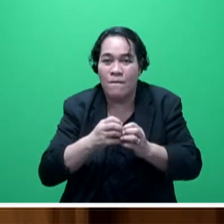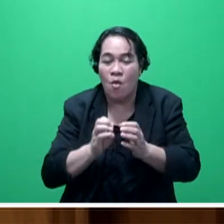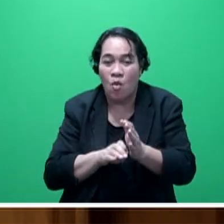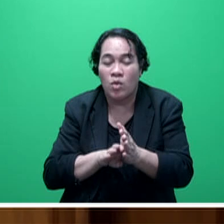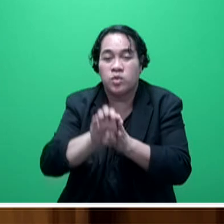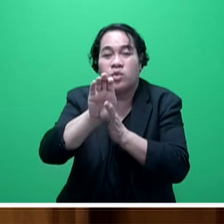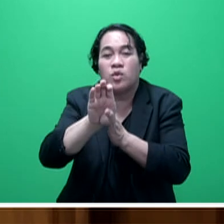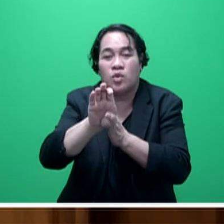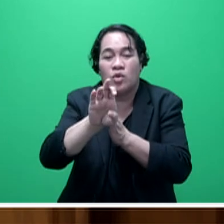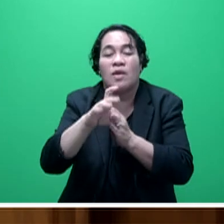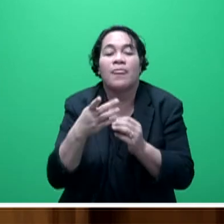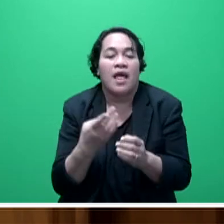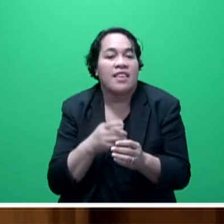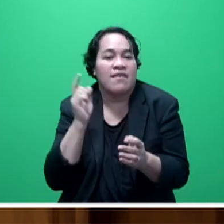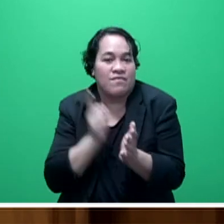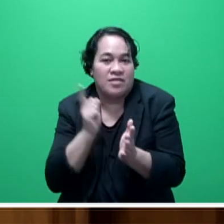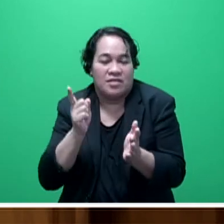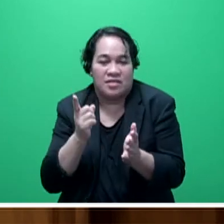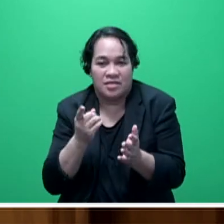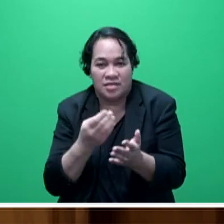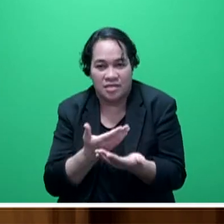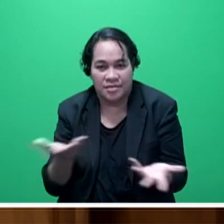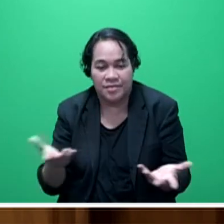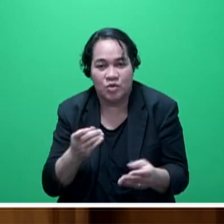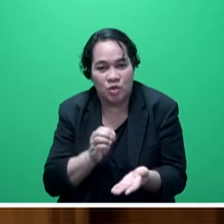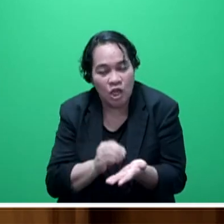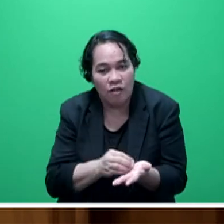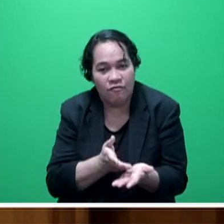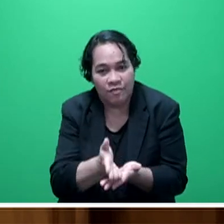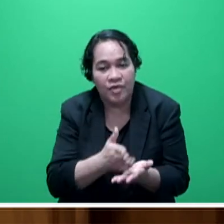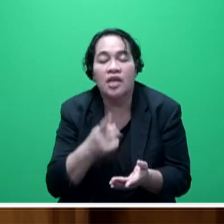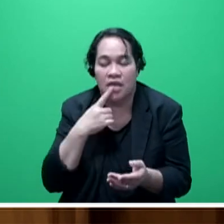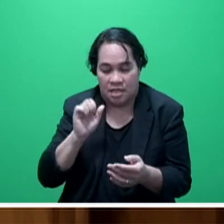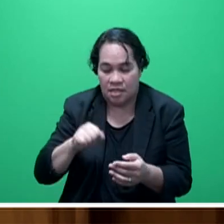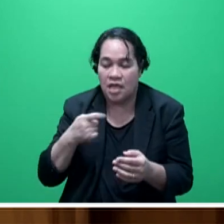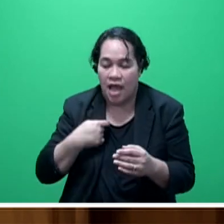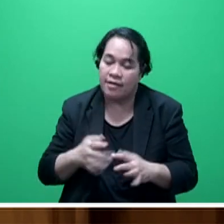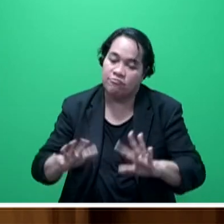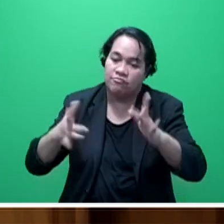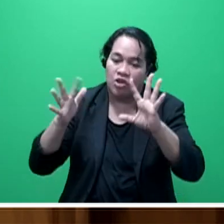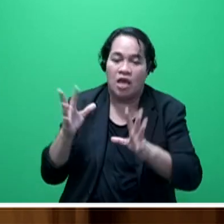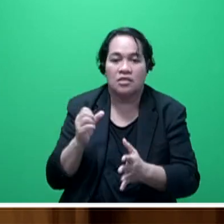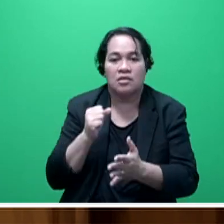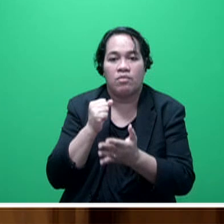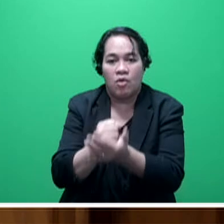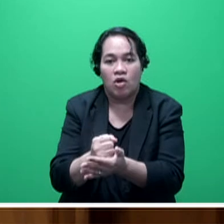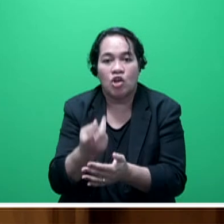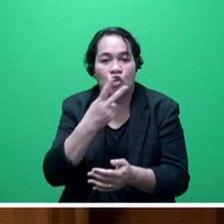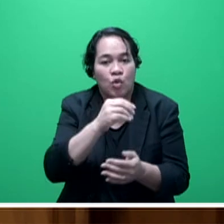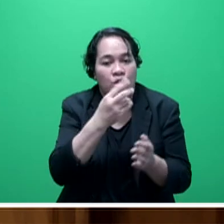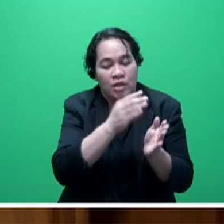and fiscal efficiency. Honourable Speaker, sir, I commend and support the